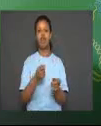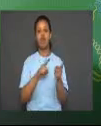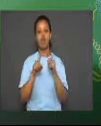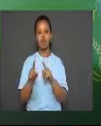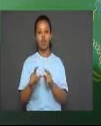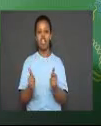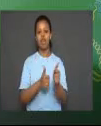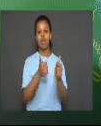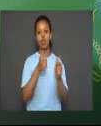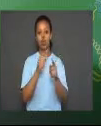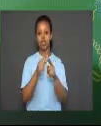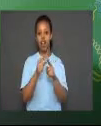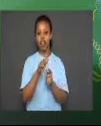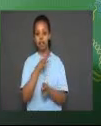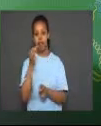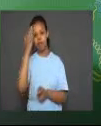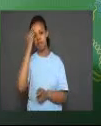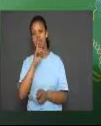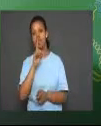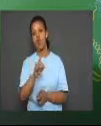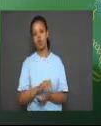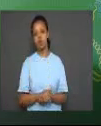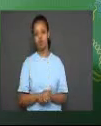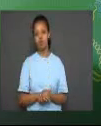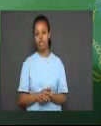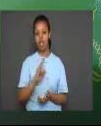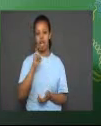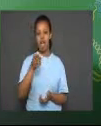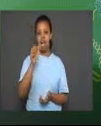the following terms: habitat,